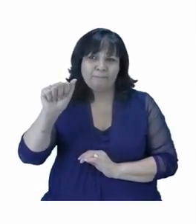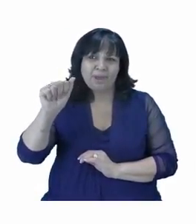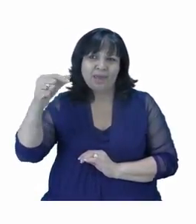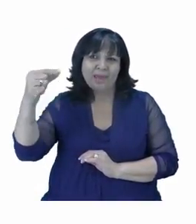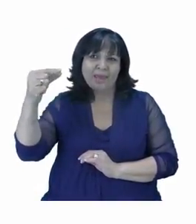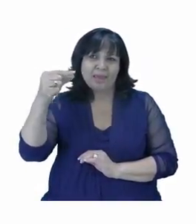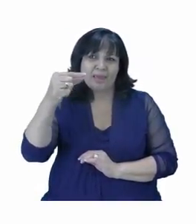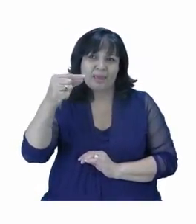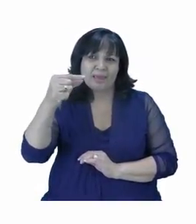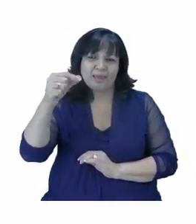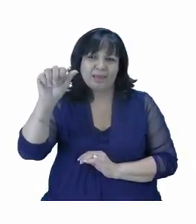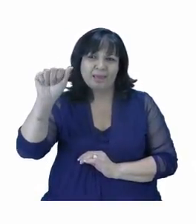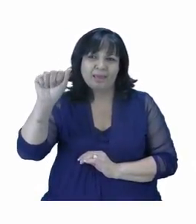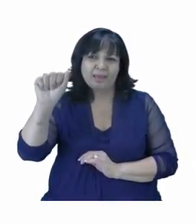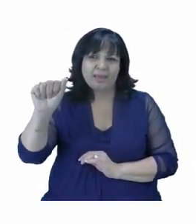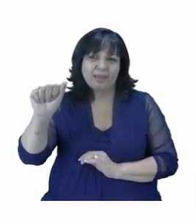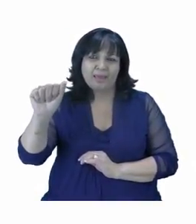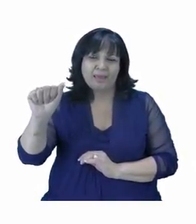Magazine.